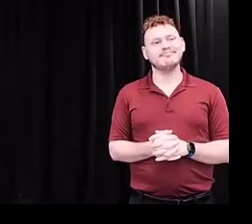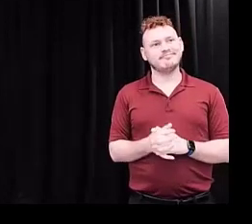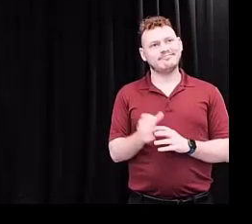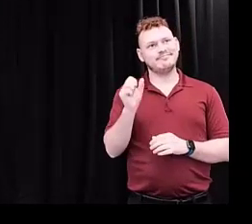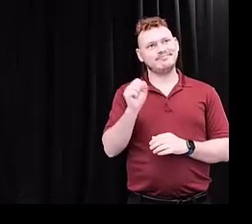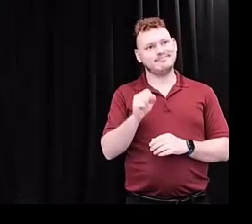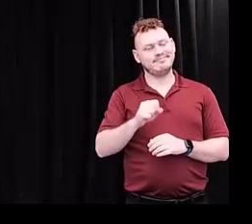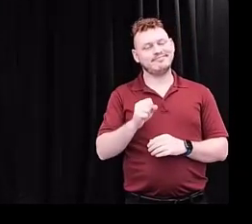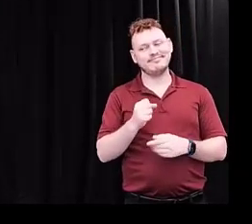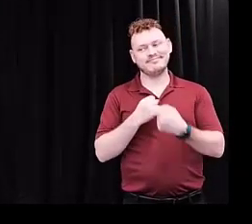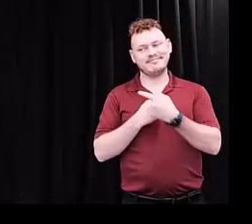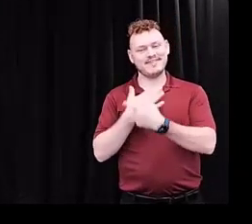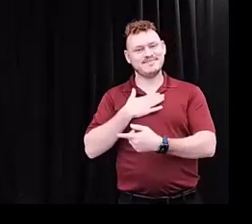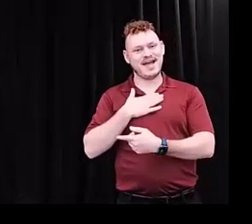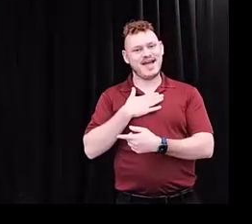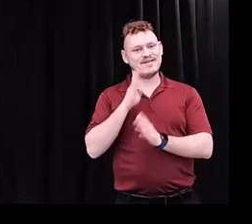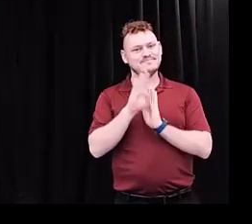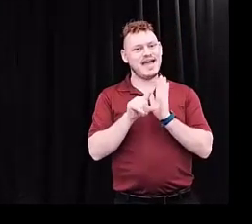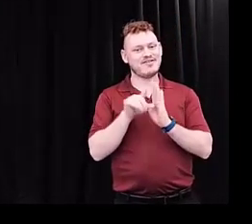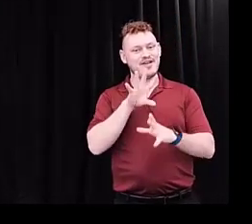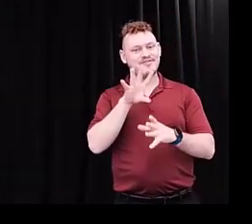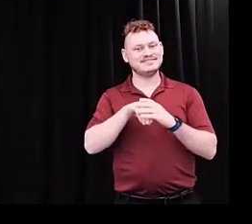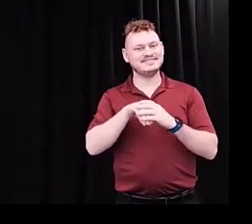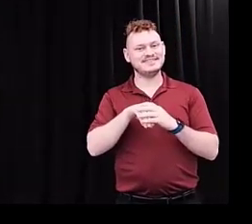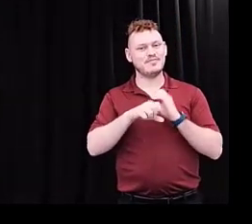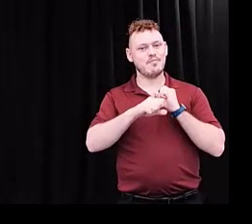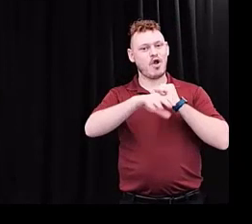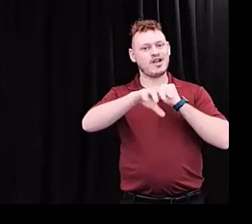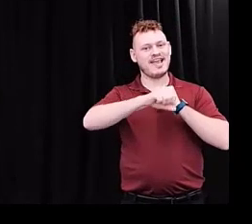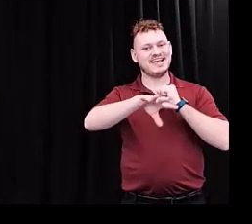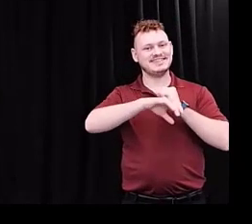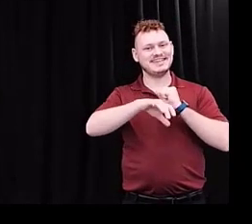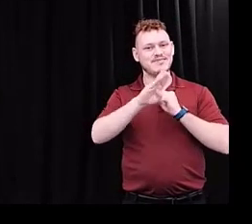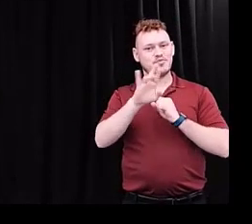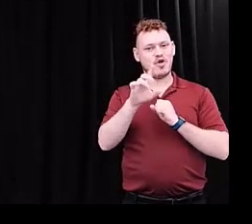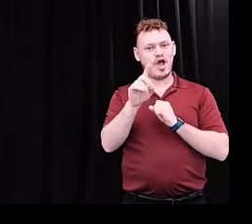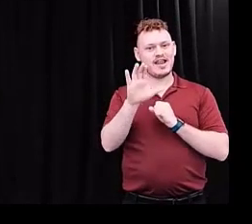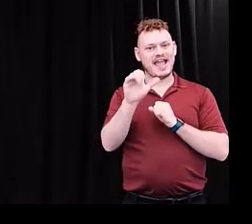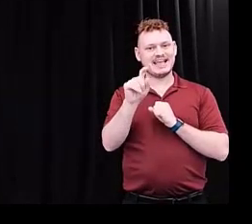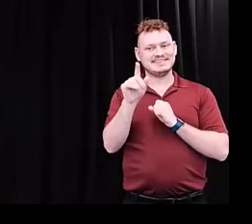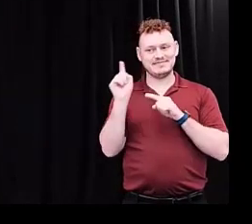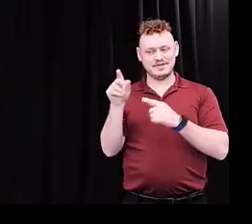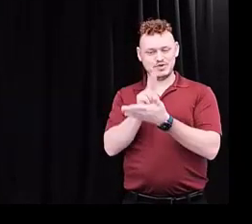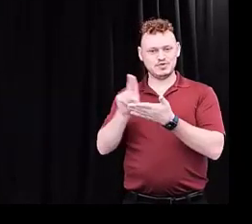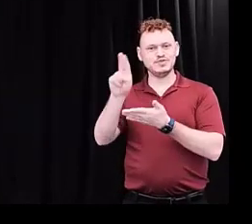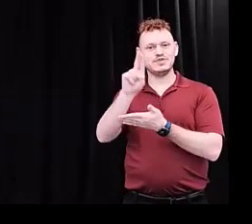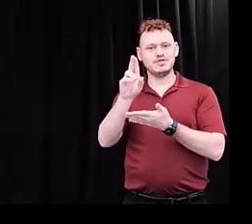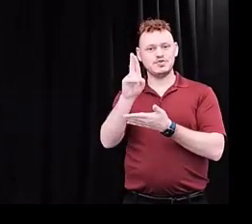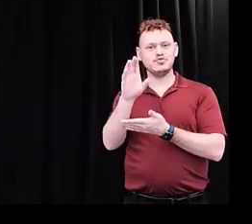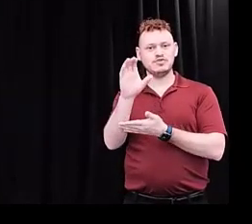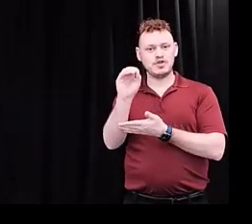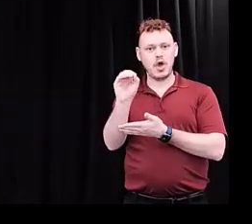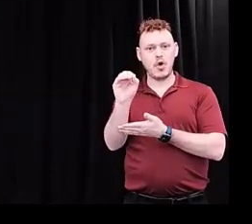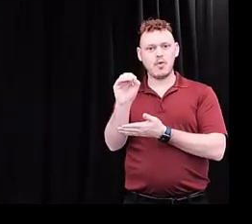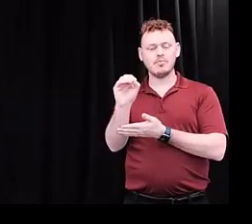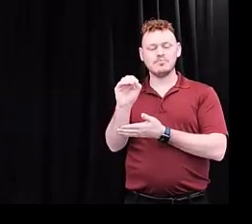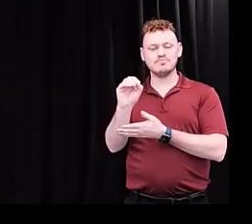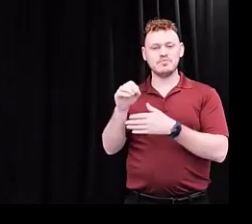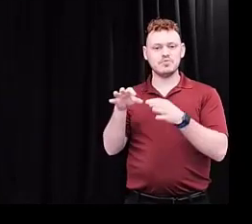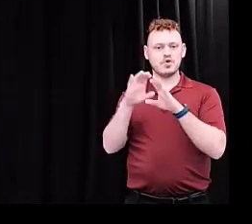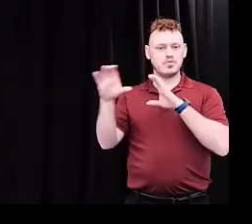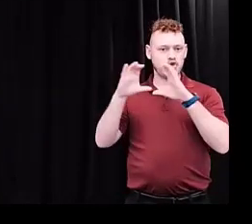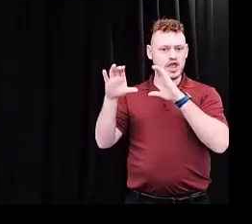Yeah, my background starts in broadcasting. So I went to UCO and graduated with a communication degree and worked in